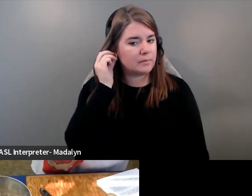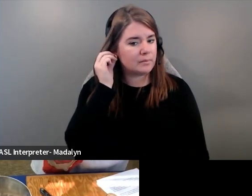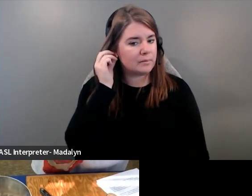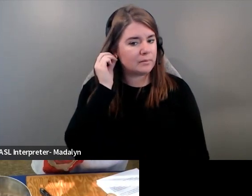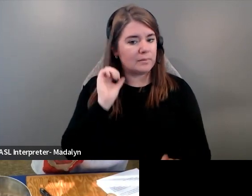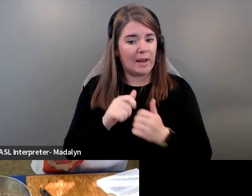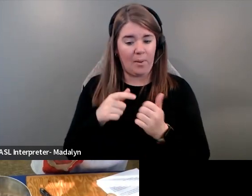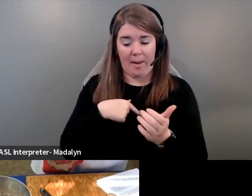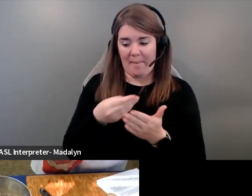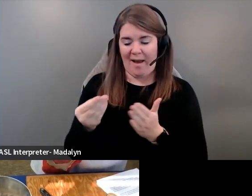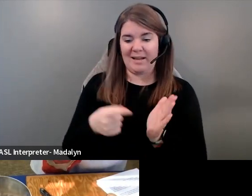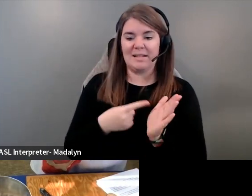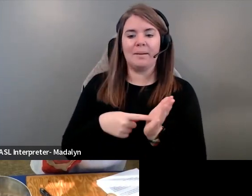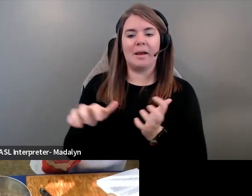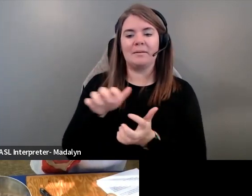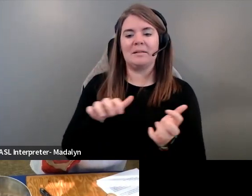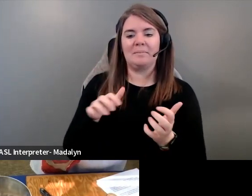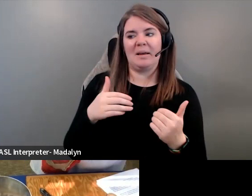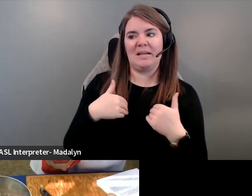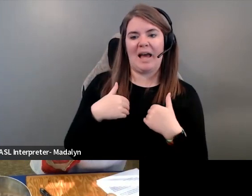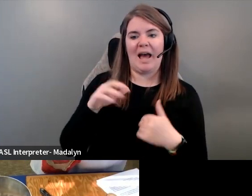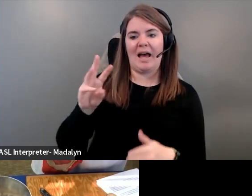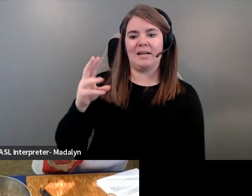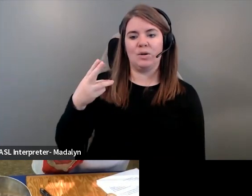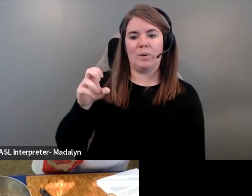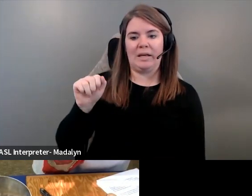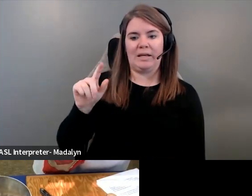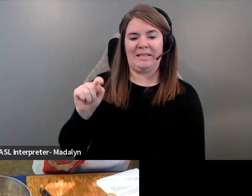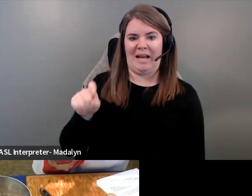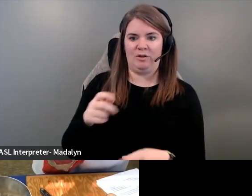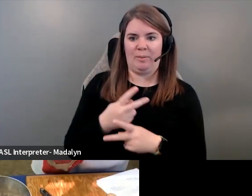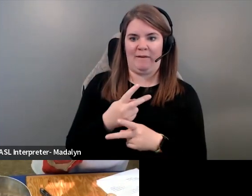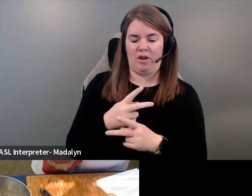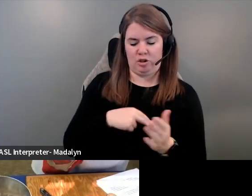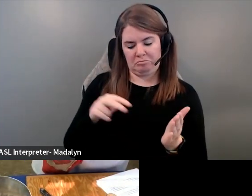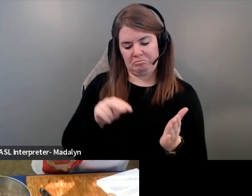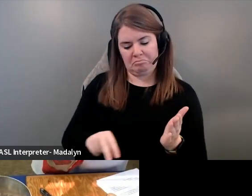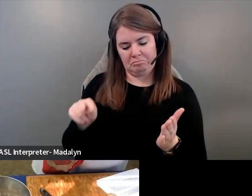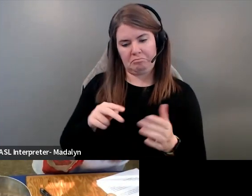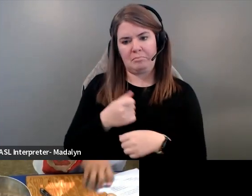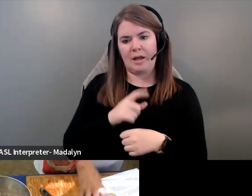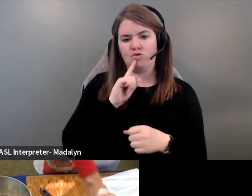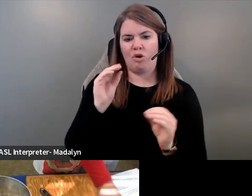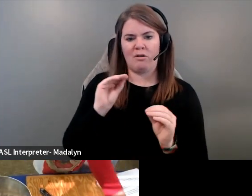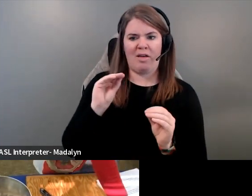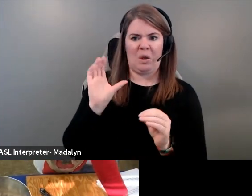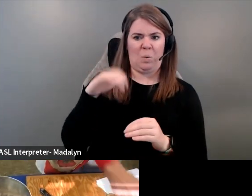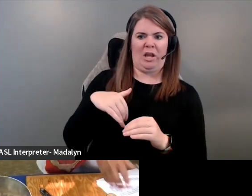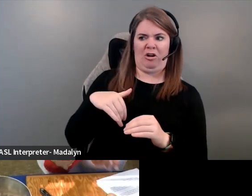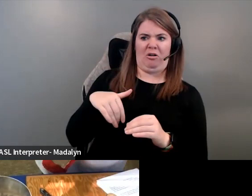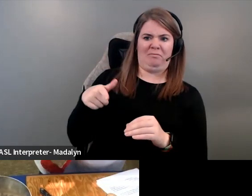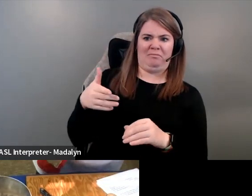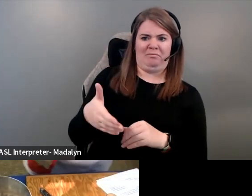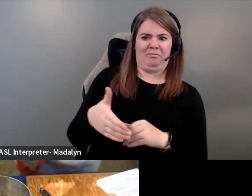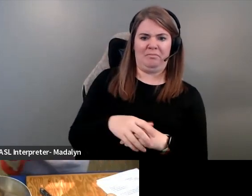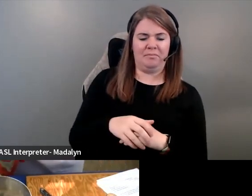be wheat or something mixed in. So I have to be really careful and kind of look at that. So you want to look them over to make sure there aren't any weird things in it. You might remember